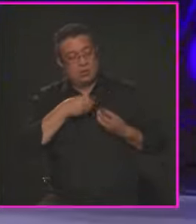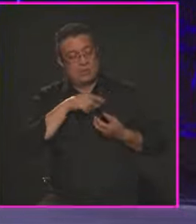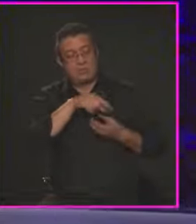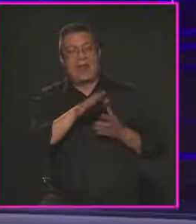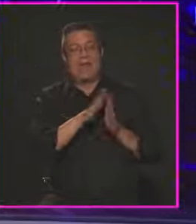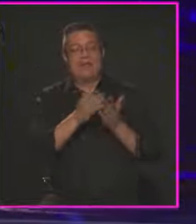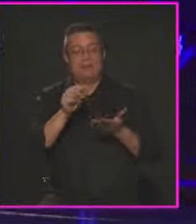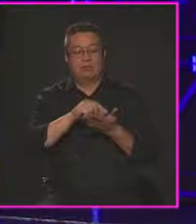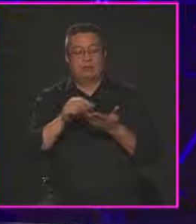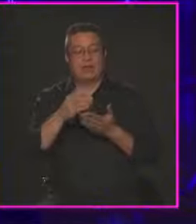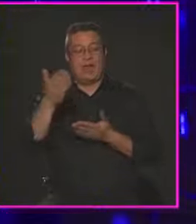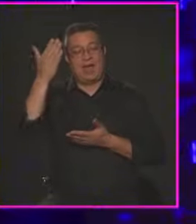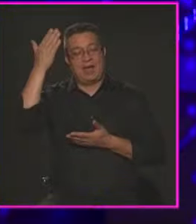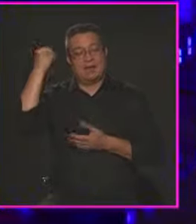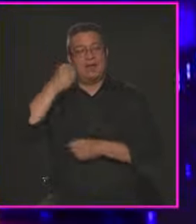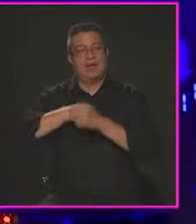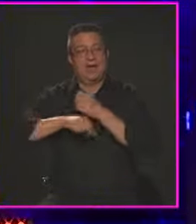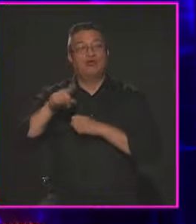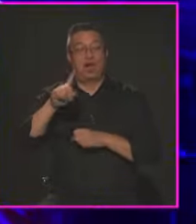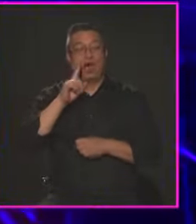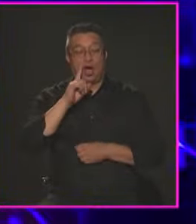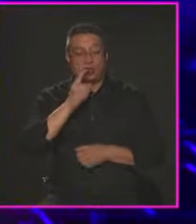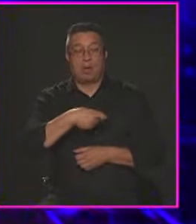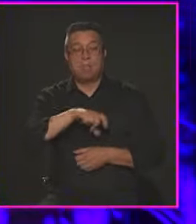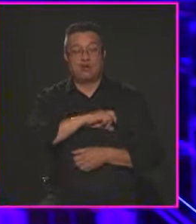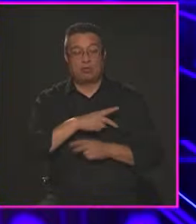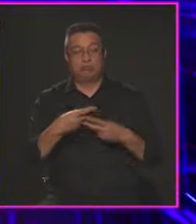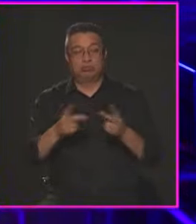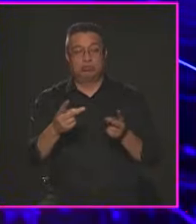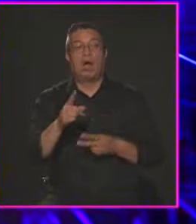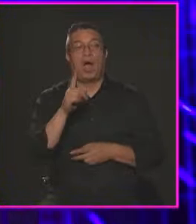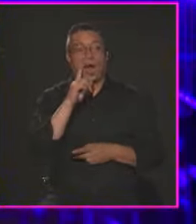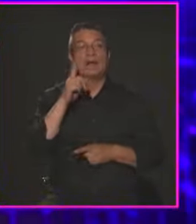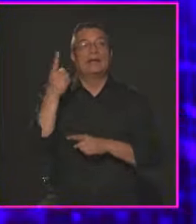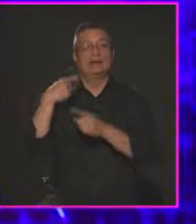in Spanish, which is a history of the science of light from